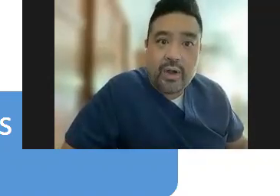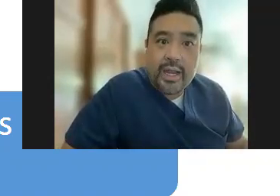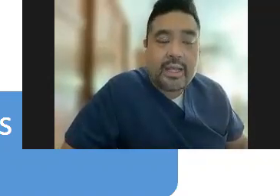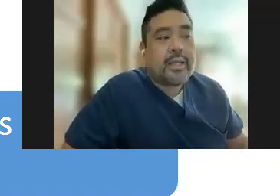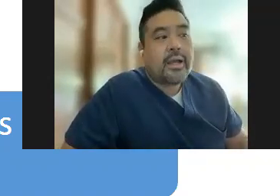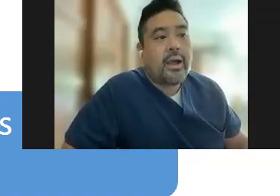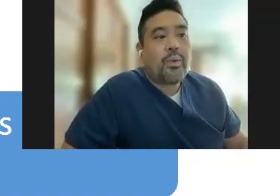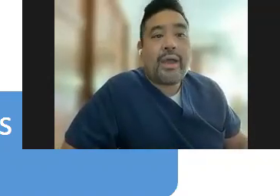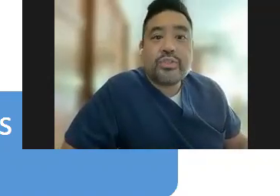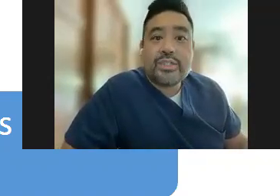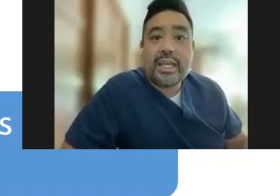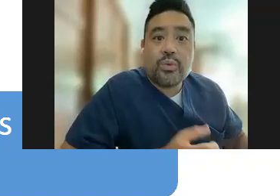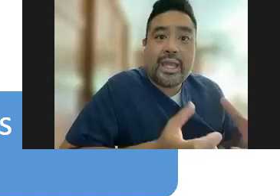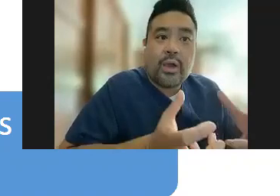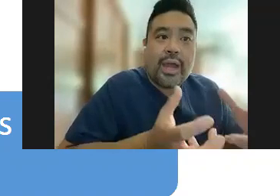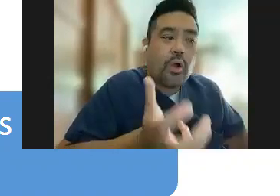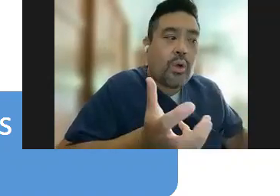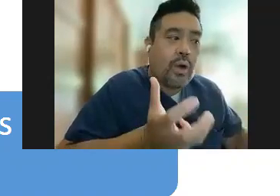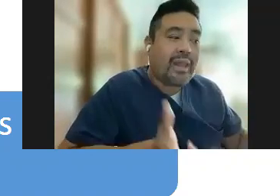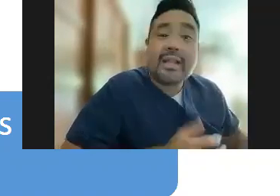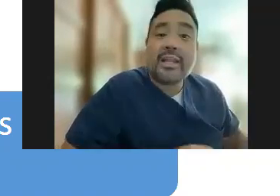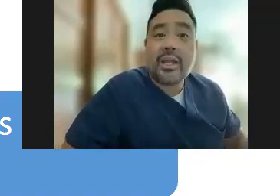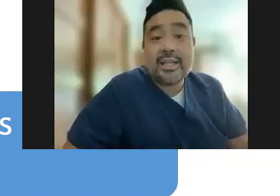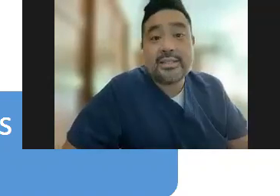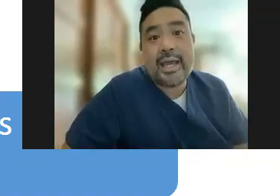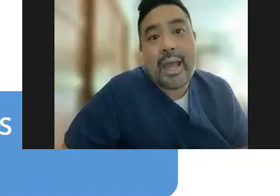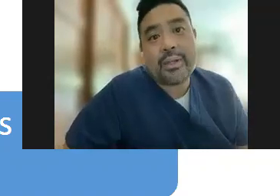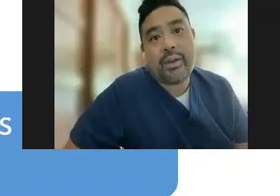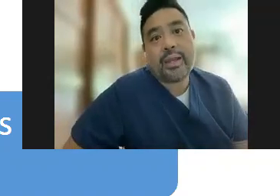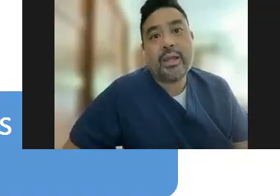recommendations, right? We have to take into account how